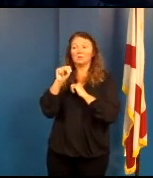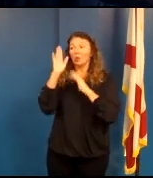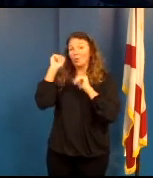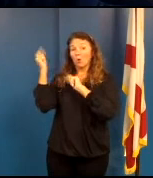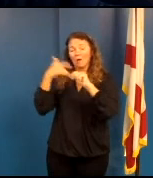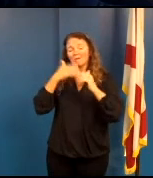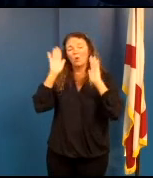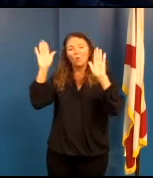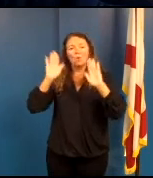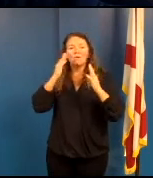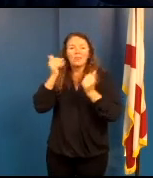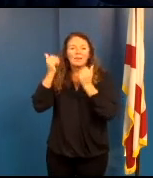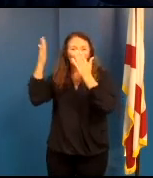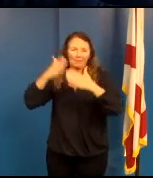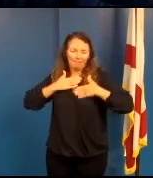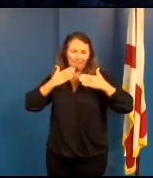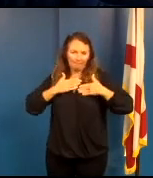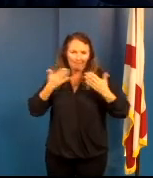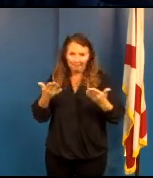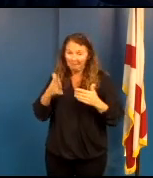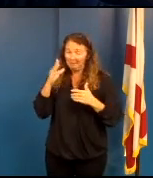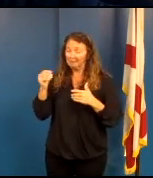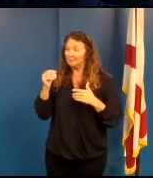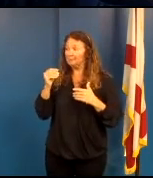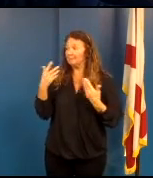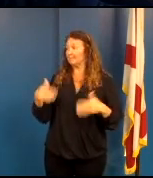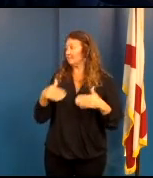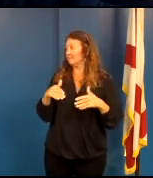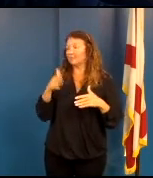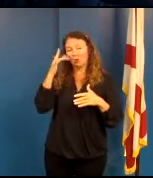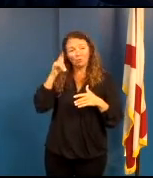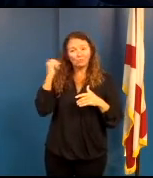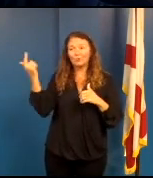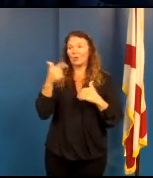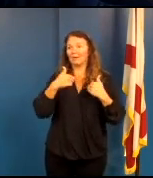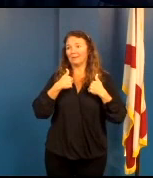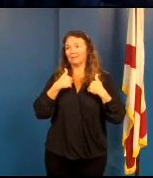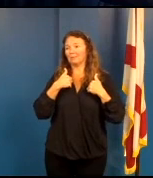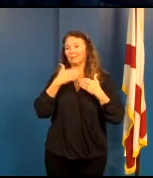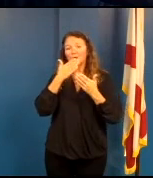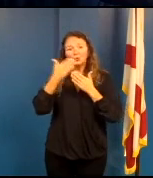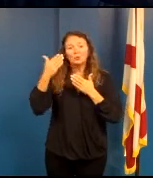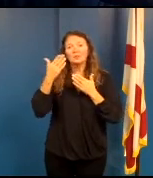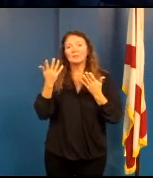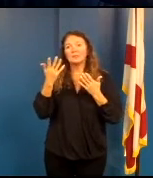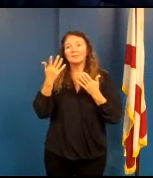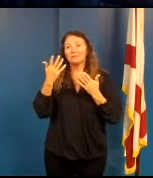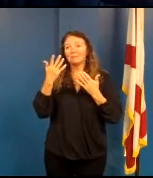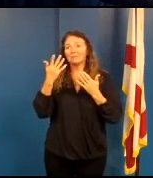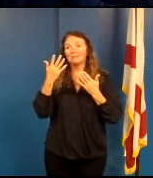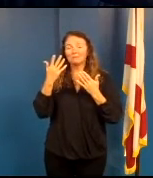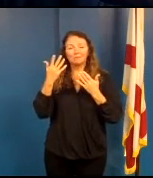happy Thanksgiving. Yes. Hopefully it will be filled with good